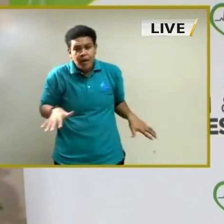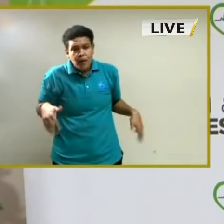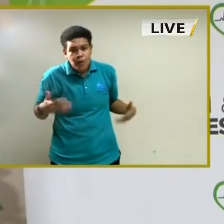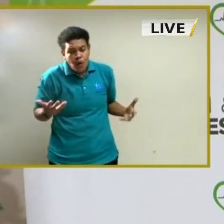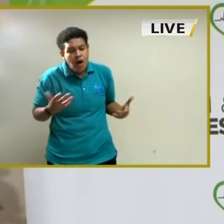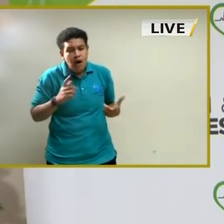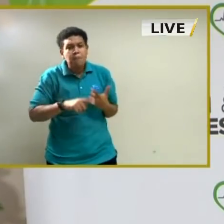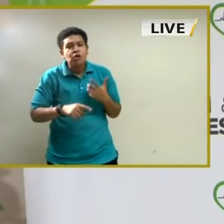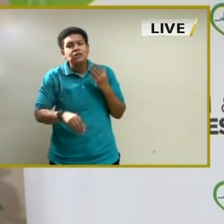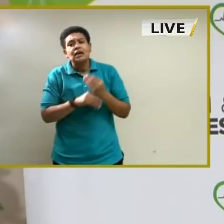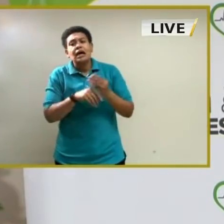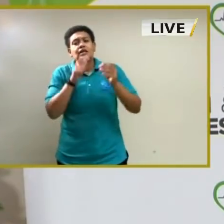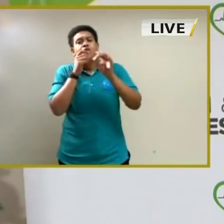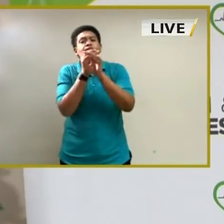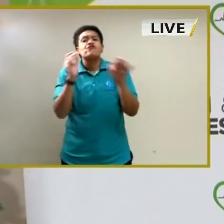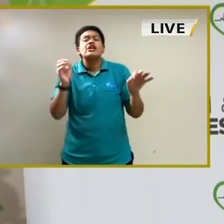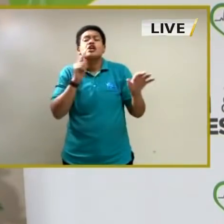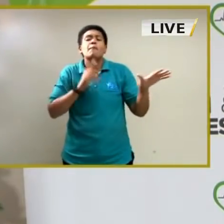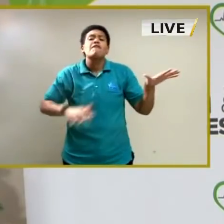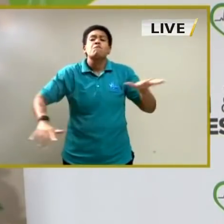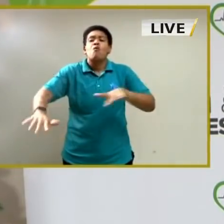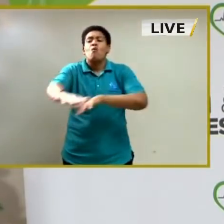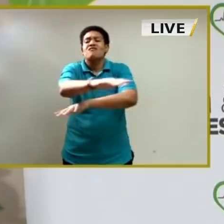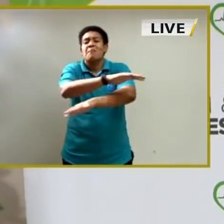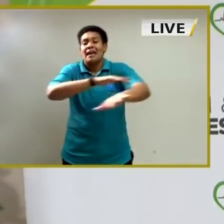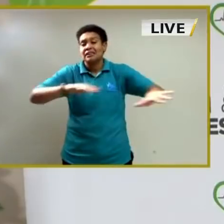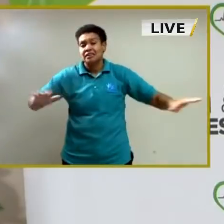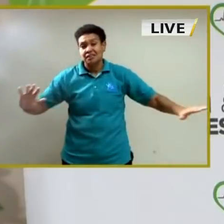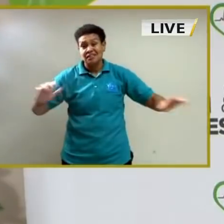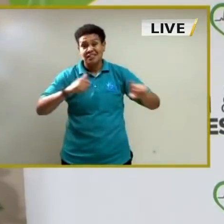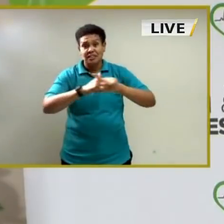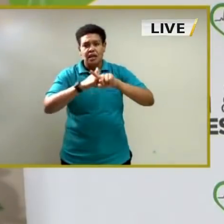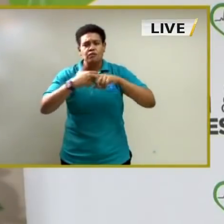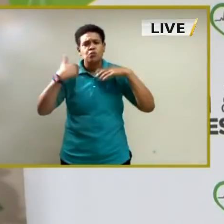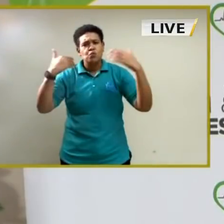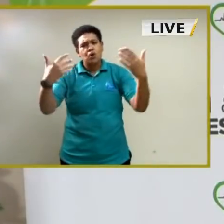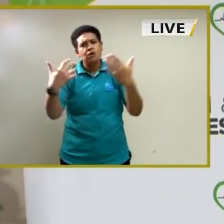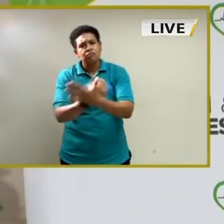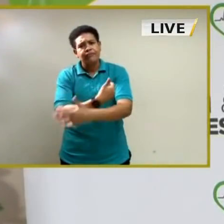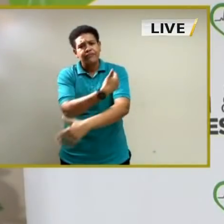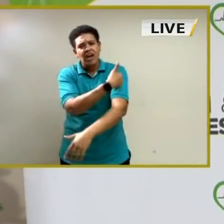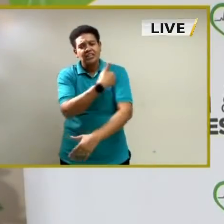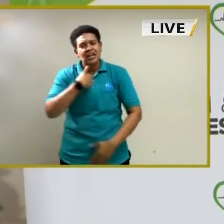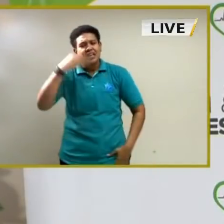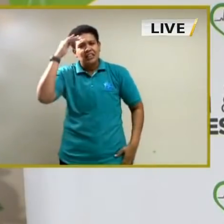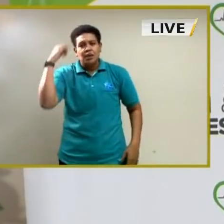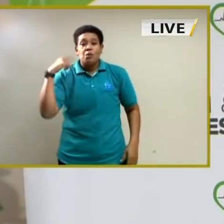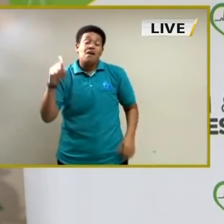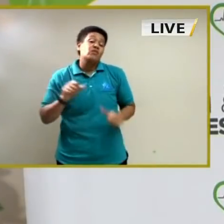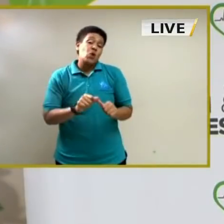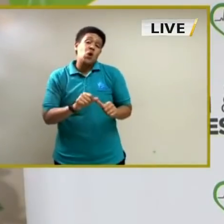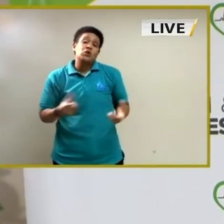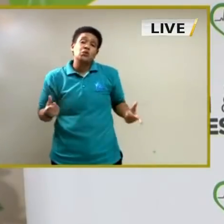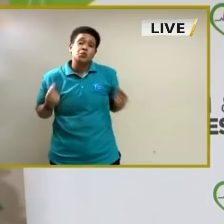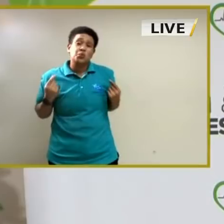and to freedom of movement, to taking the vaccines. And I think we have to continue to do that.